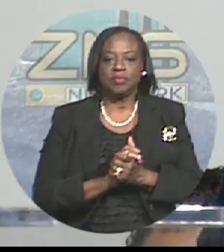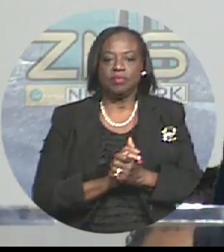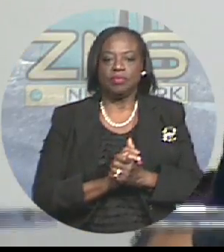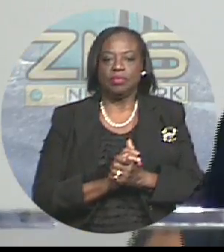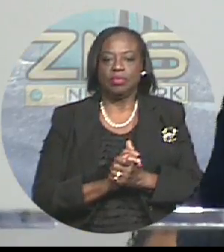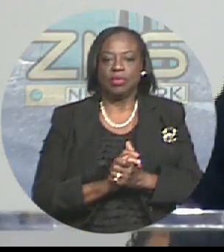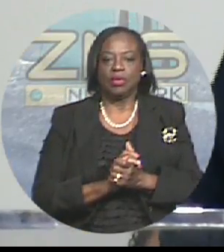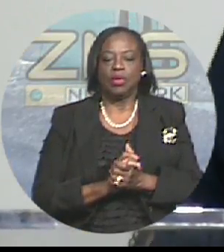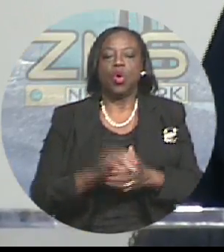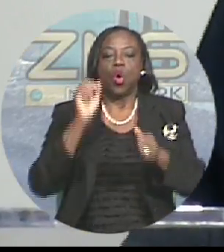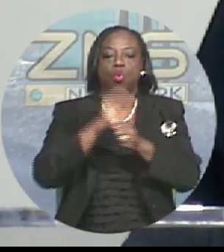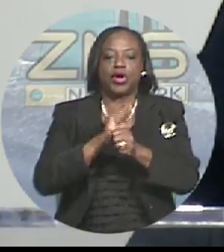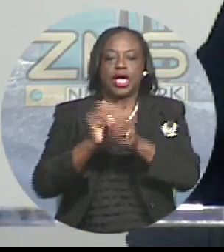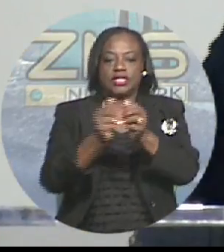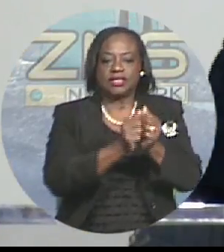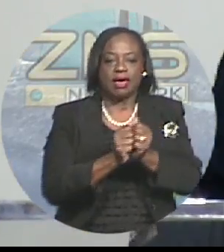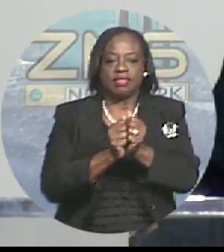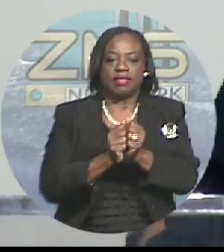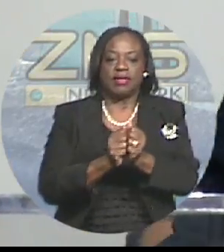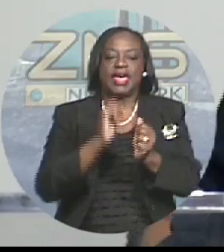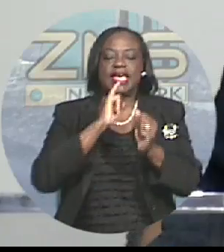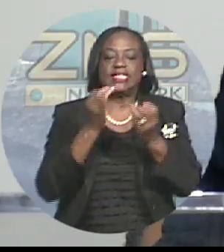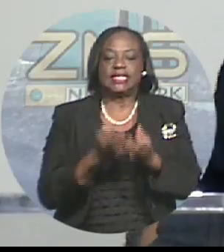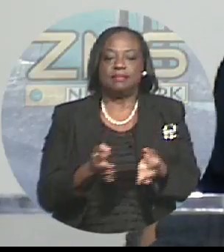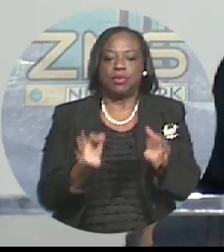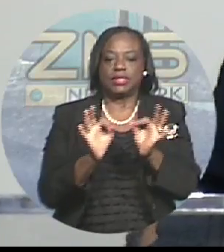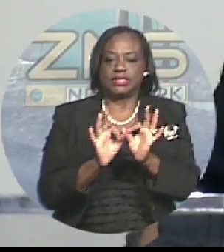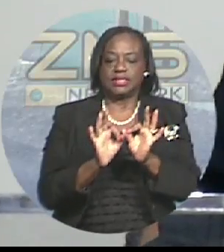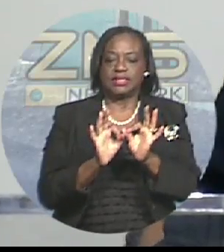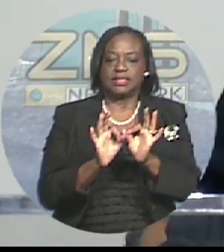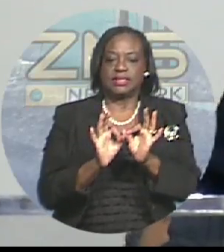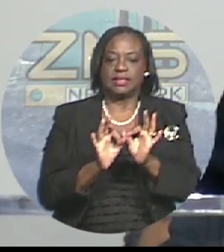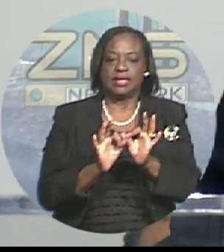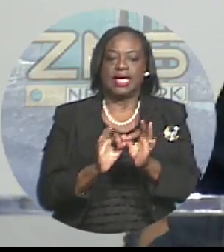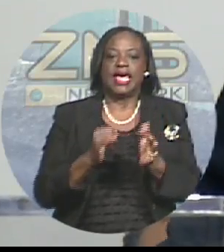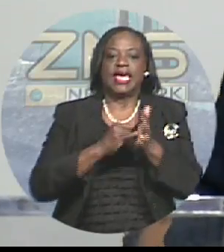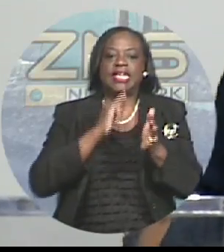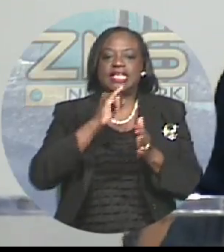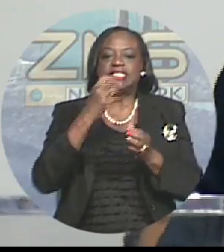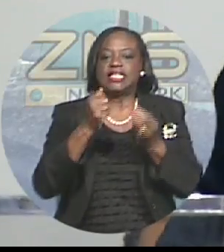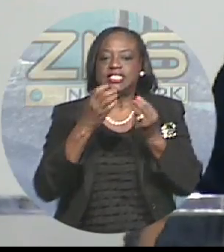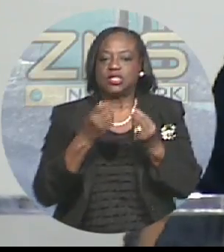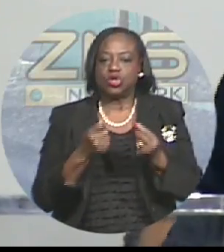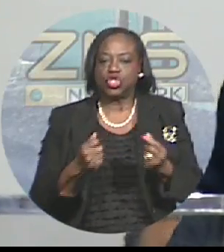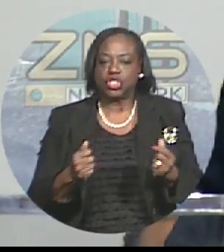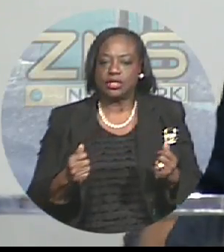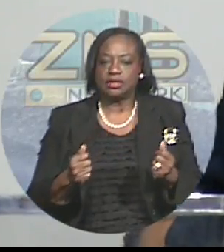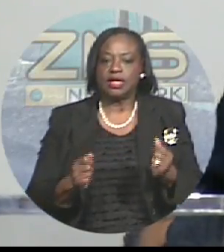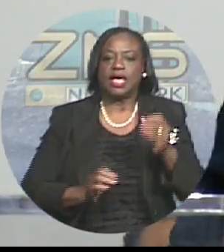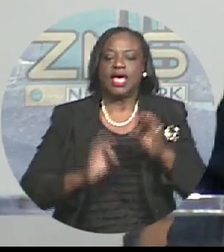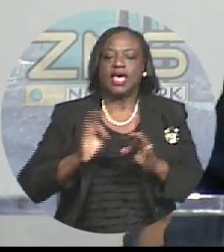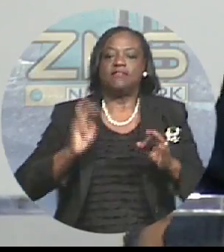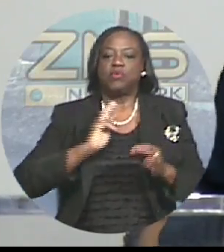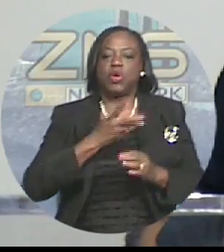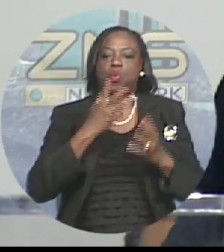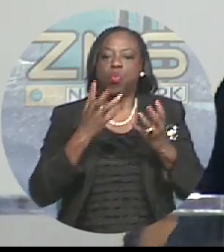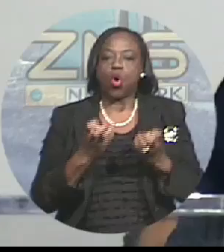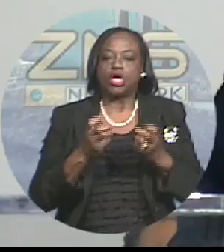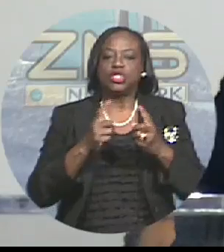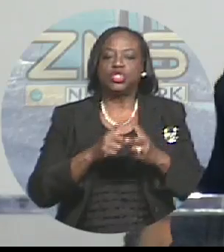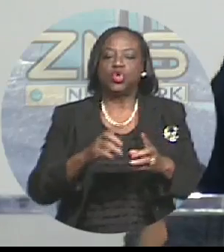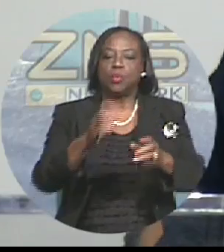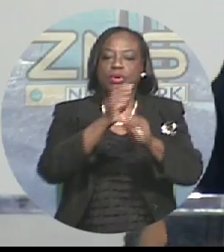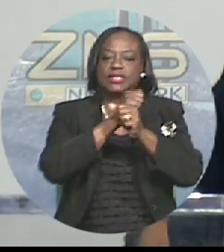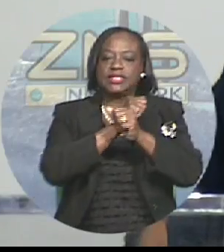Working together is the key, is the solution if we want to protect our